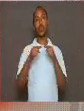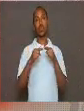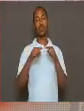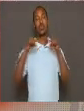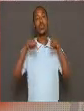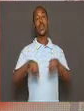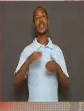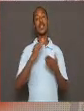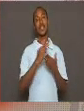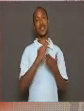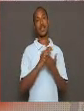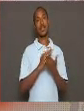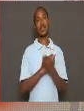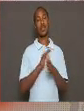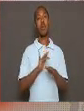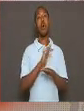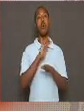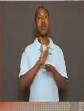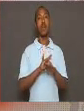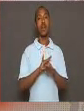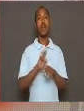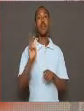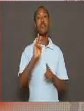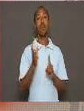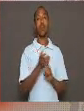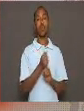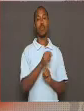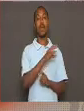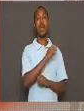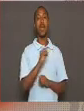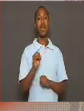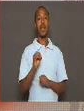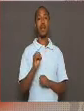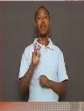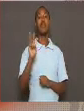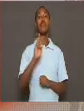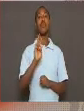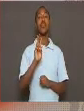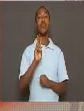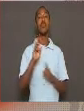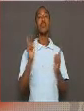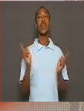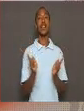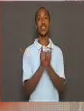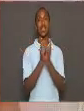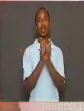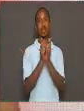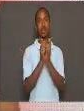Welcome to today's lesson on volume and volume